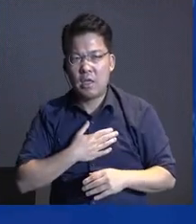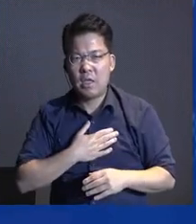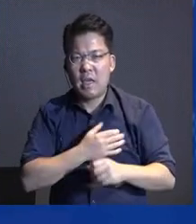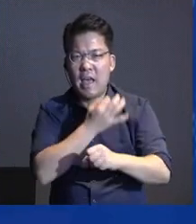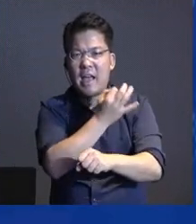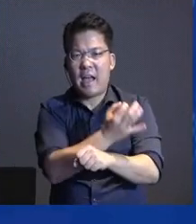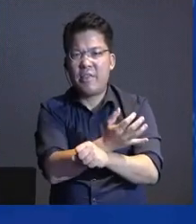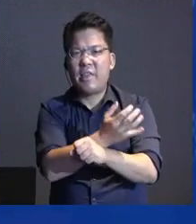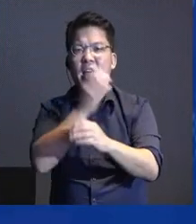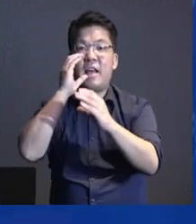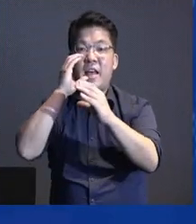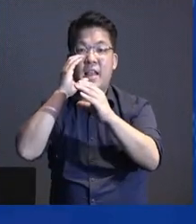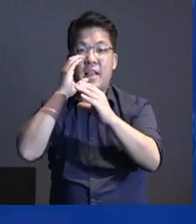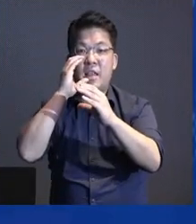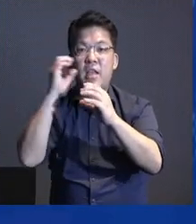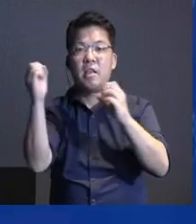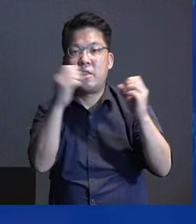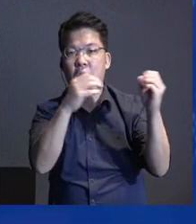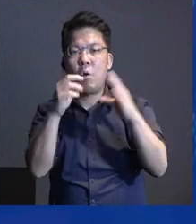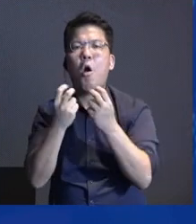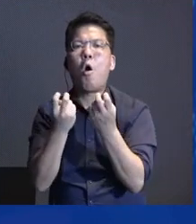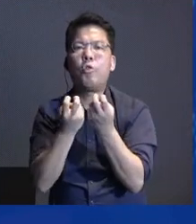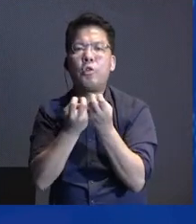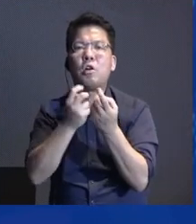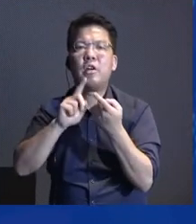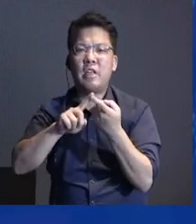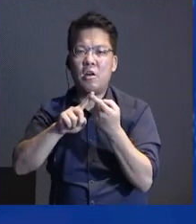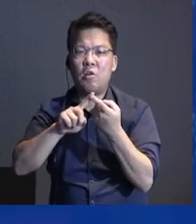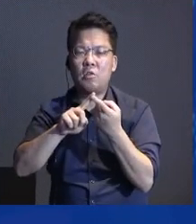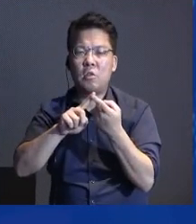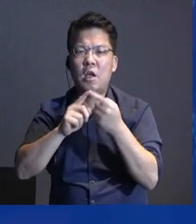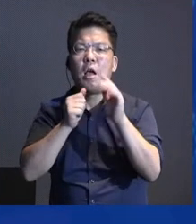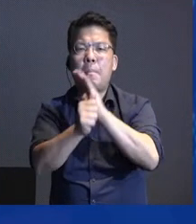I assume you will receive the presentation afterwards.